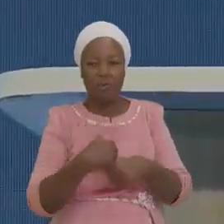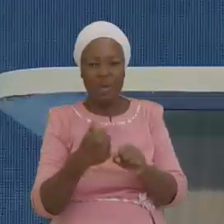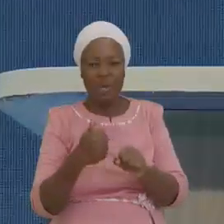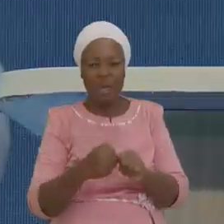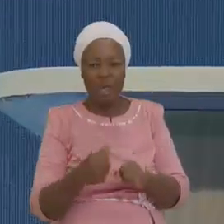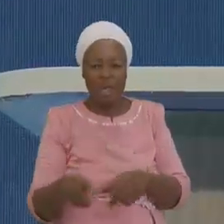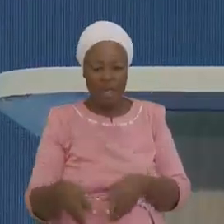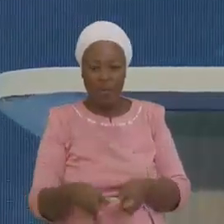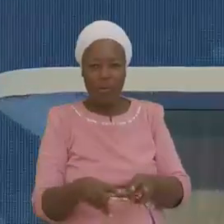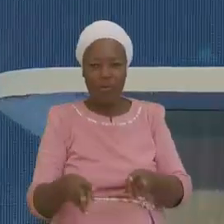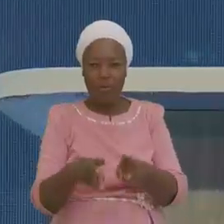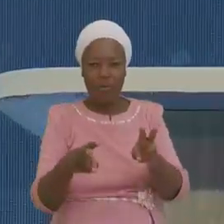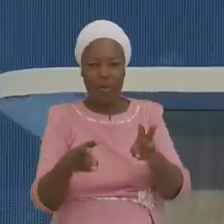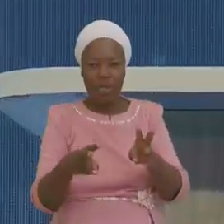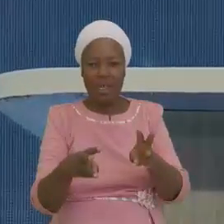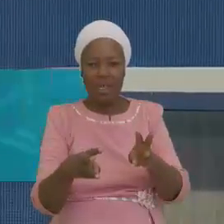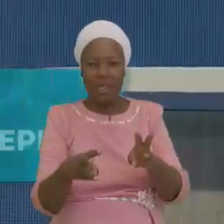with the Creator,